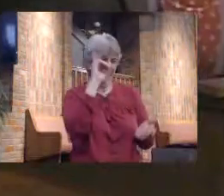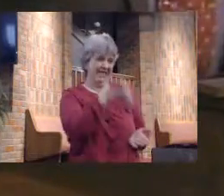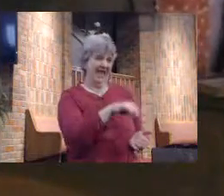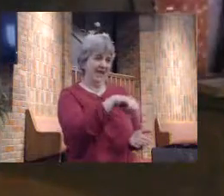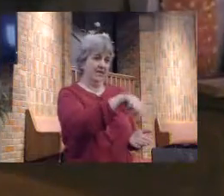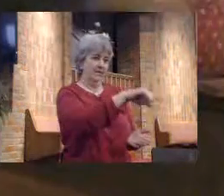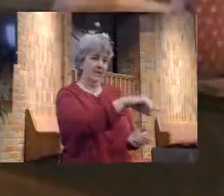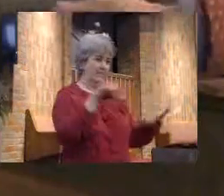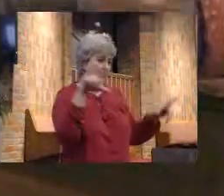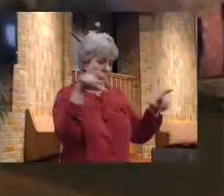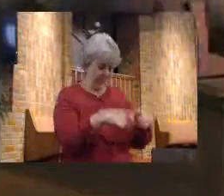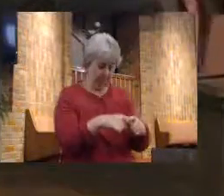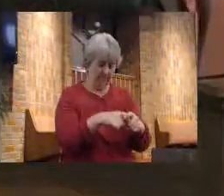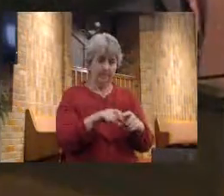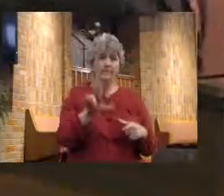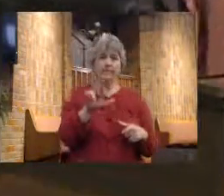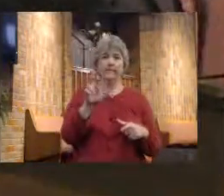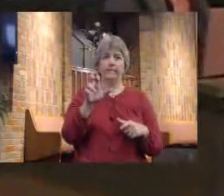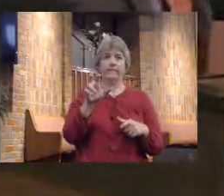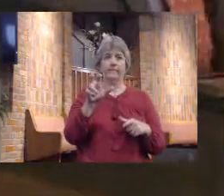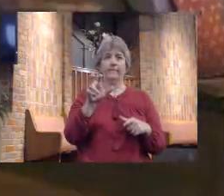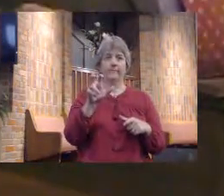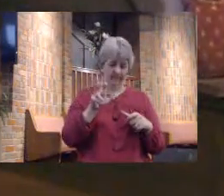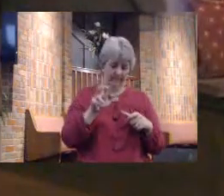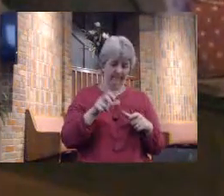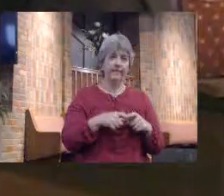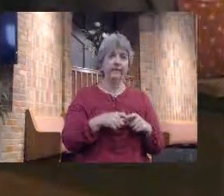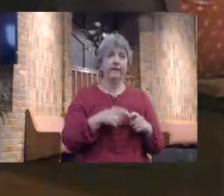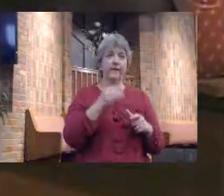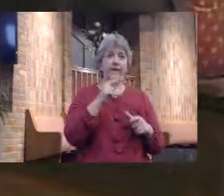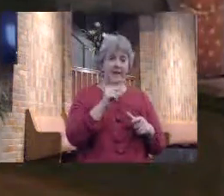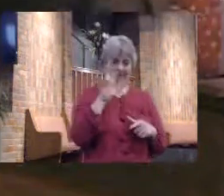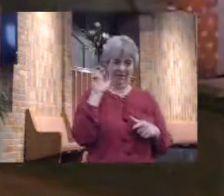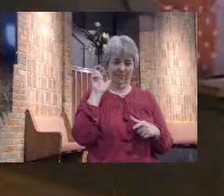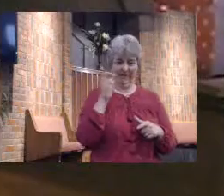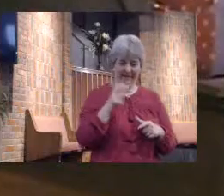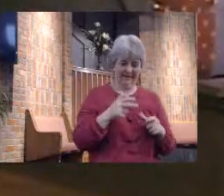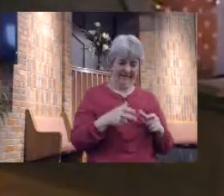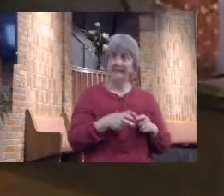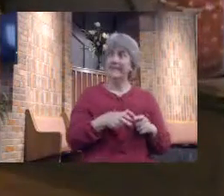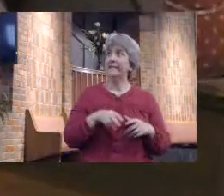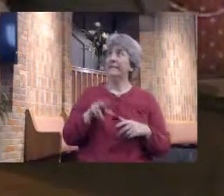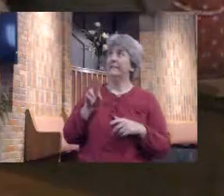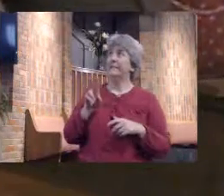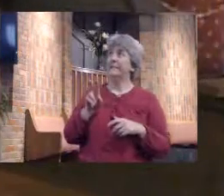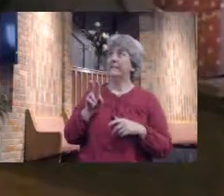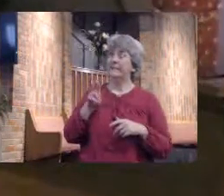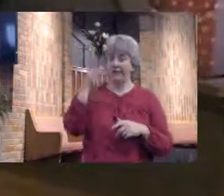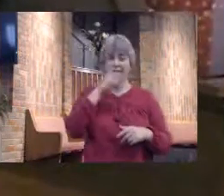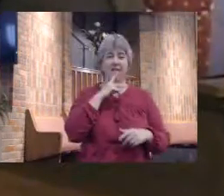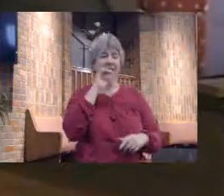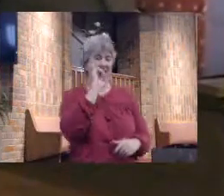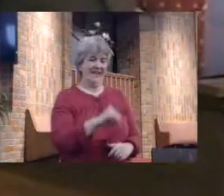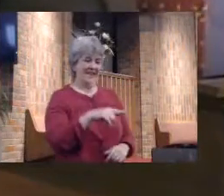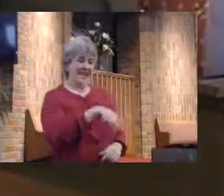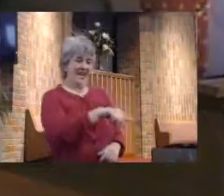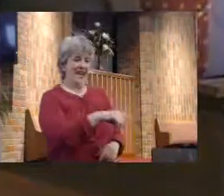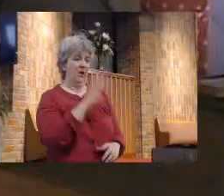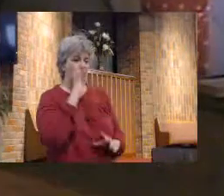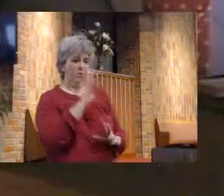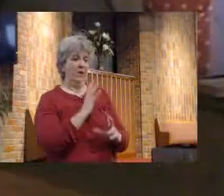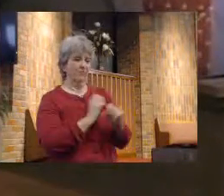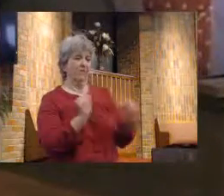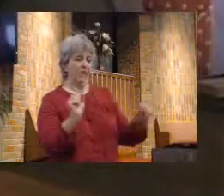Take that 300. So now Gideon with his 300 stands, and God says, "By this group, I will deliver you." And now Gideon is afraid